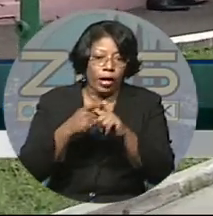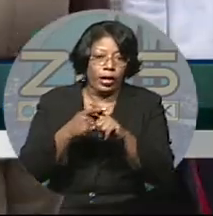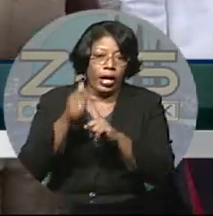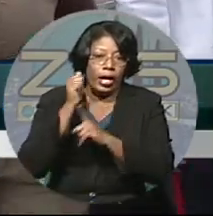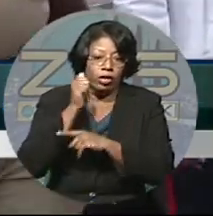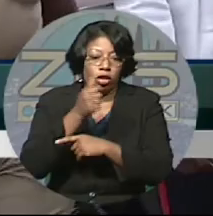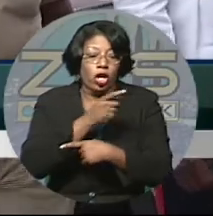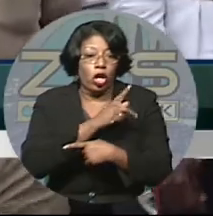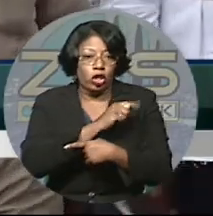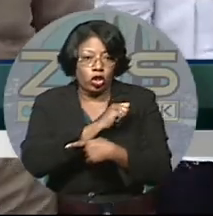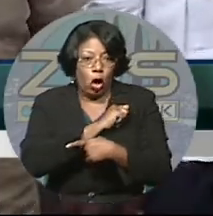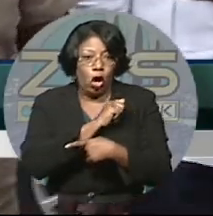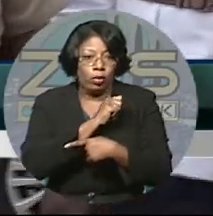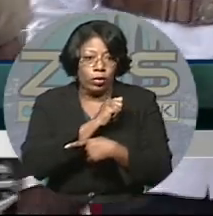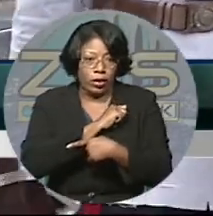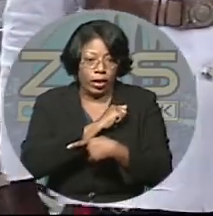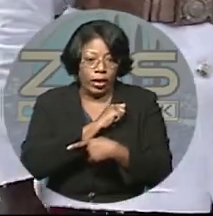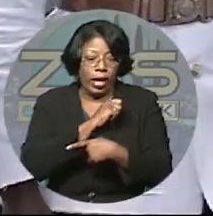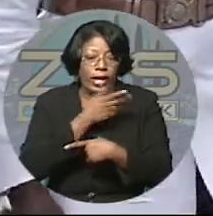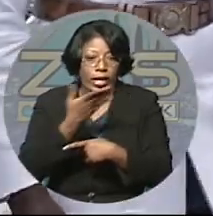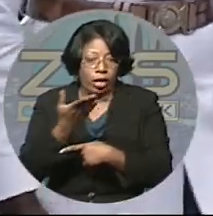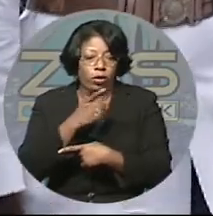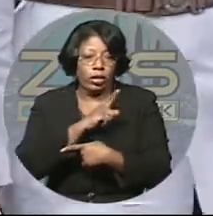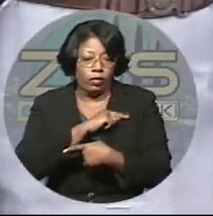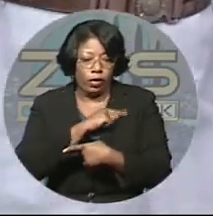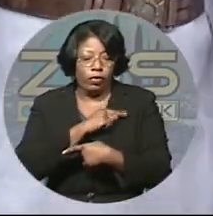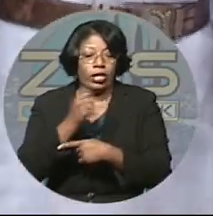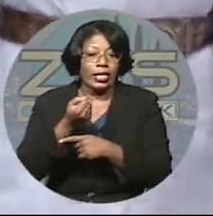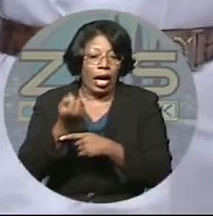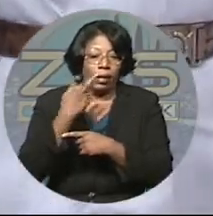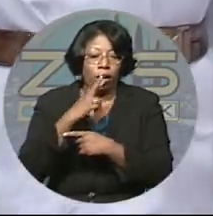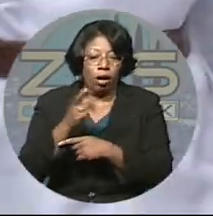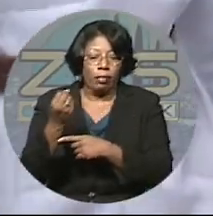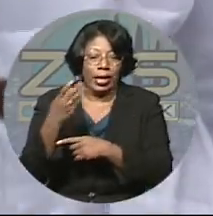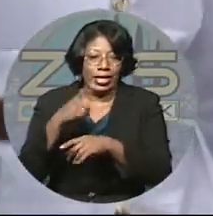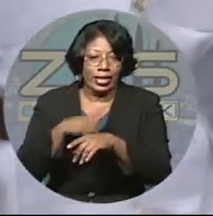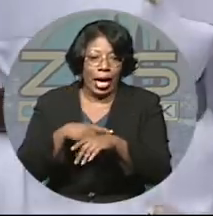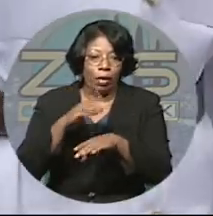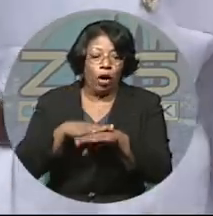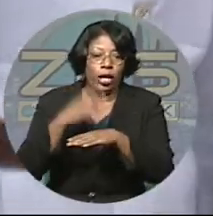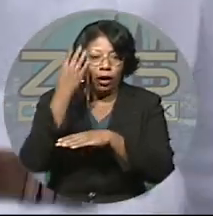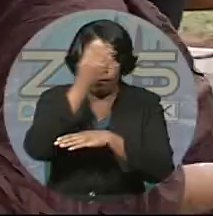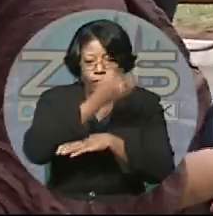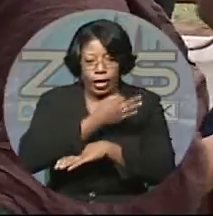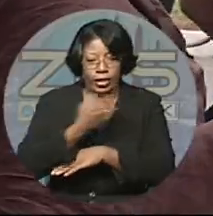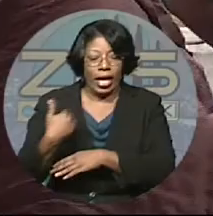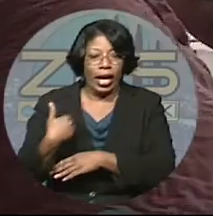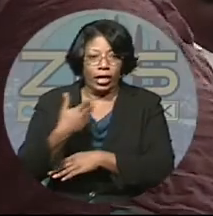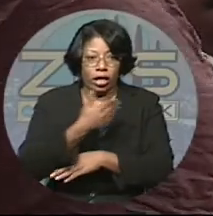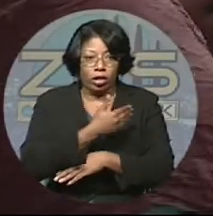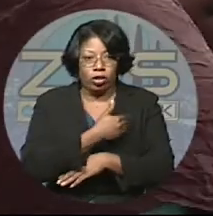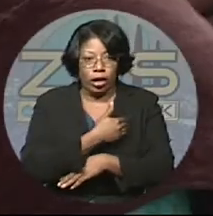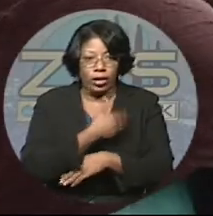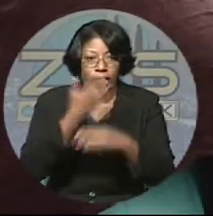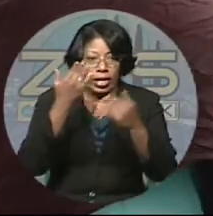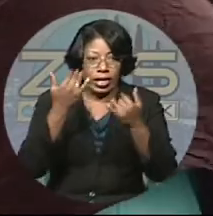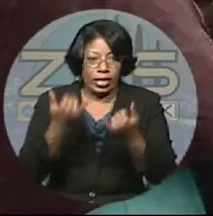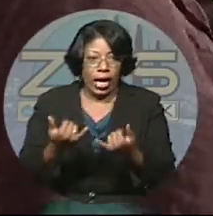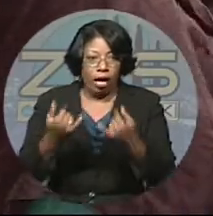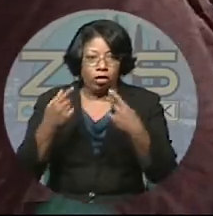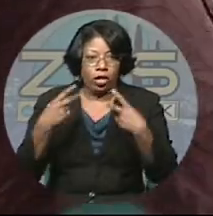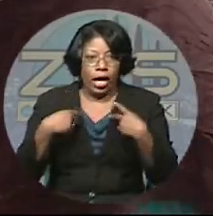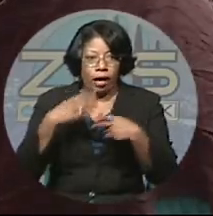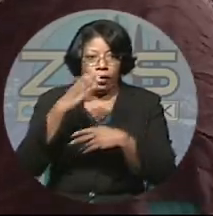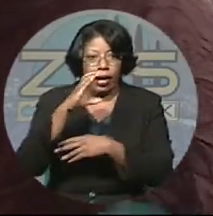Thompson, after a jury convicted him earlier of stabbing her multiple times on her face and bosom 2 years ago. Thompson now has permanent